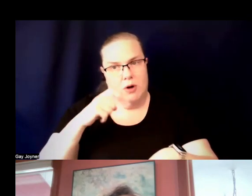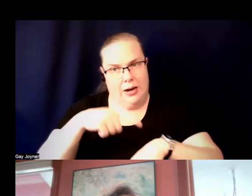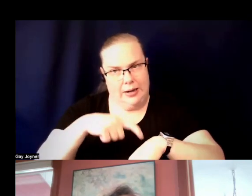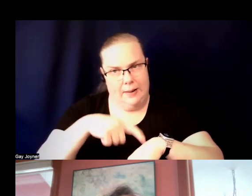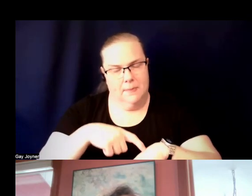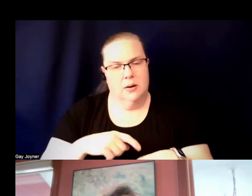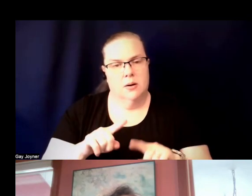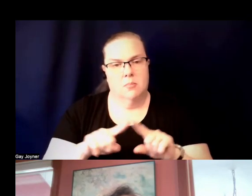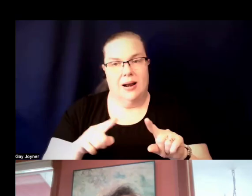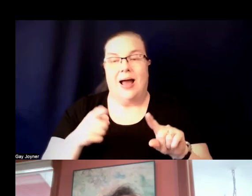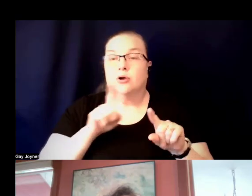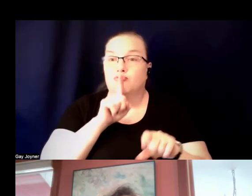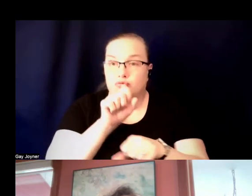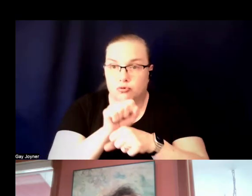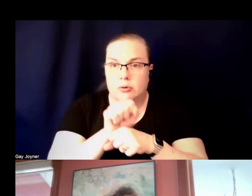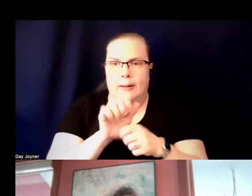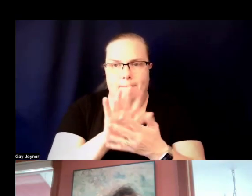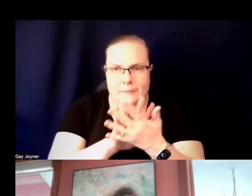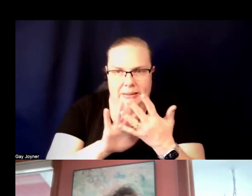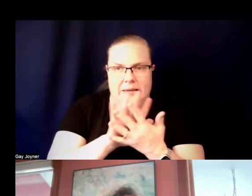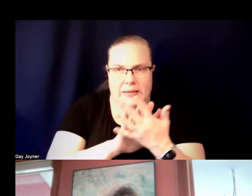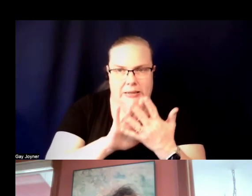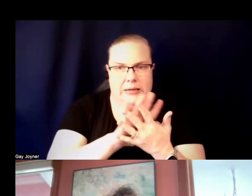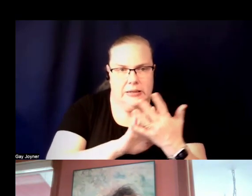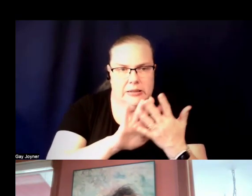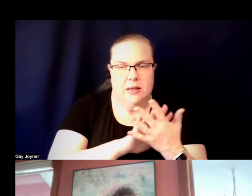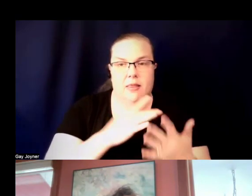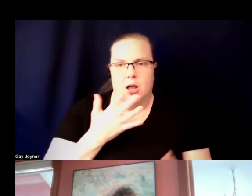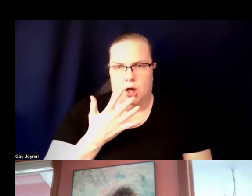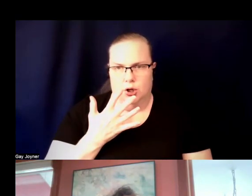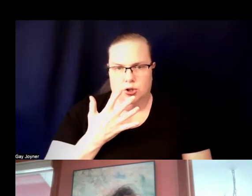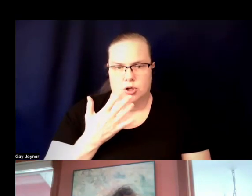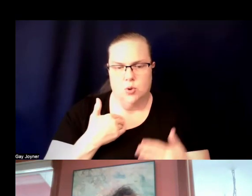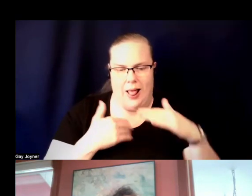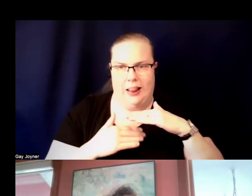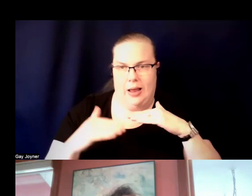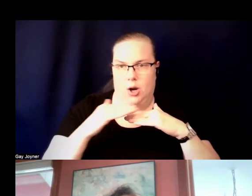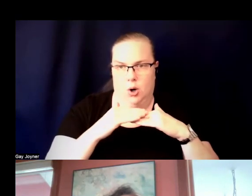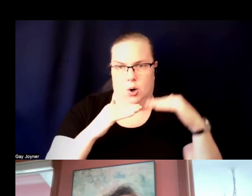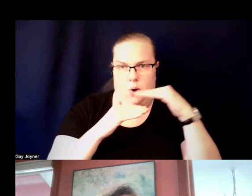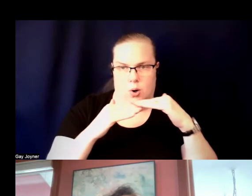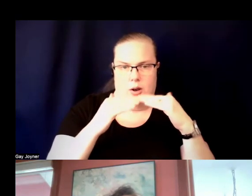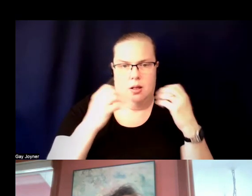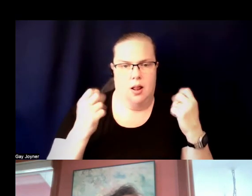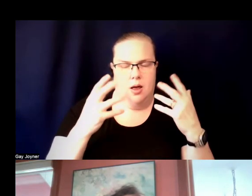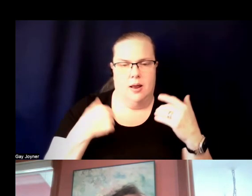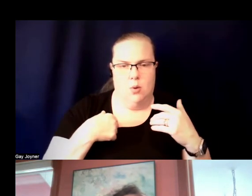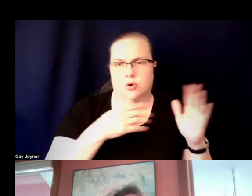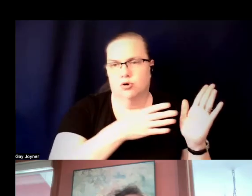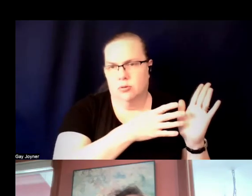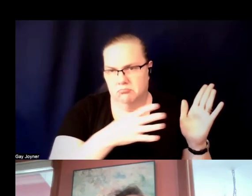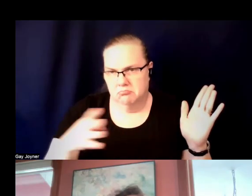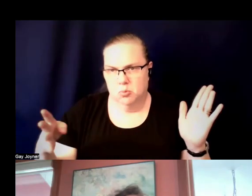really blend as well. wow. So I layer a lot. I'll do my first pass on a painting with the